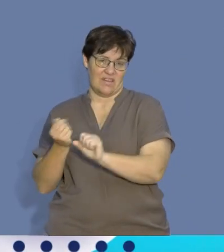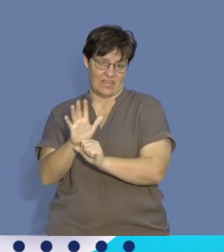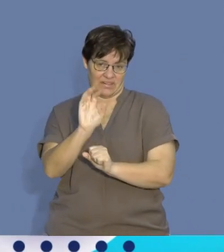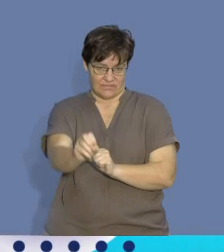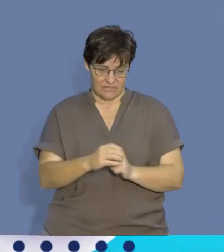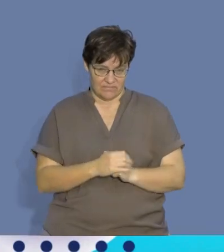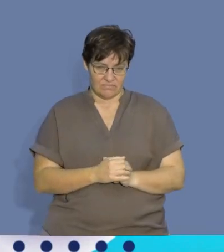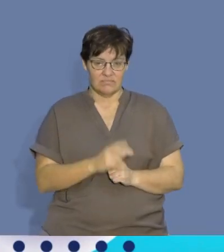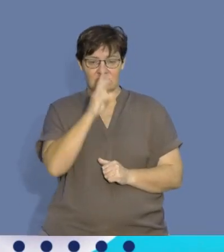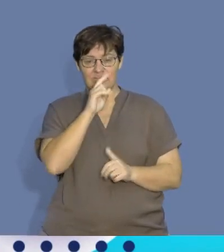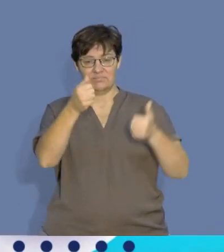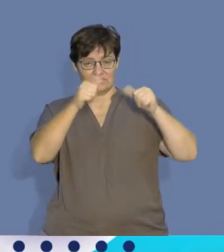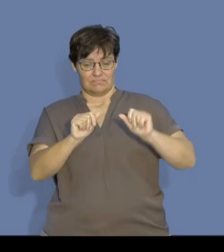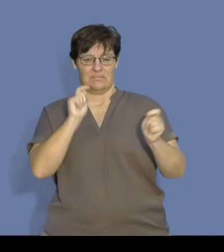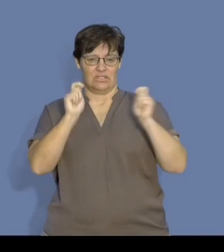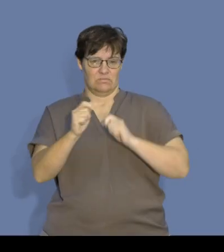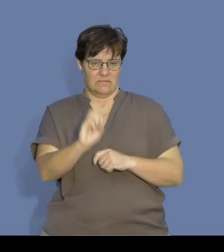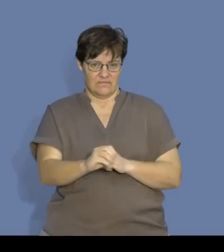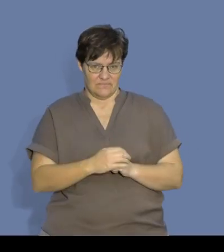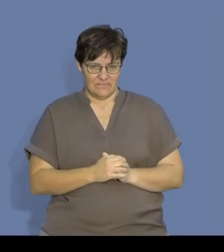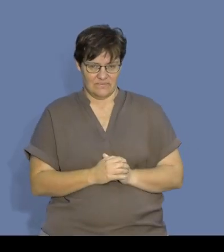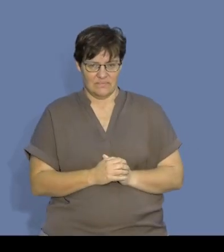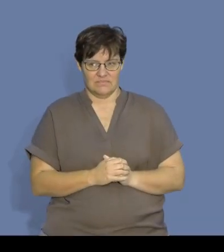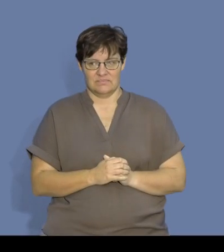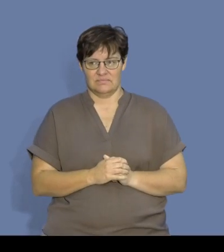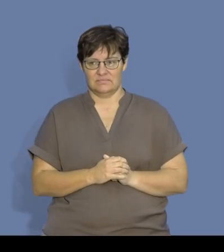look at the next adjustment.